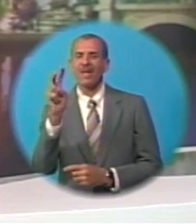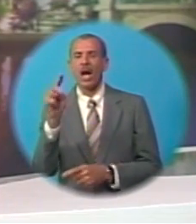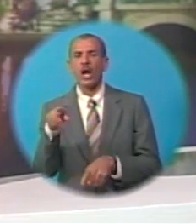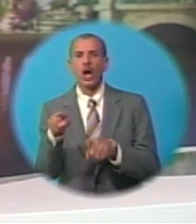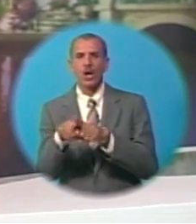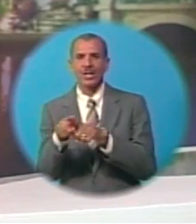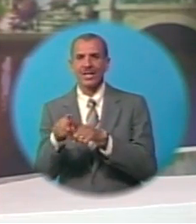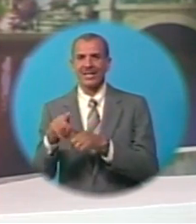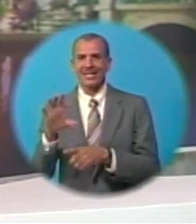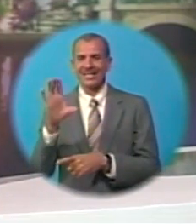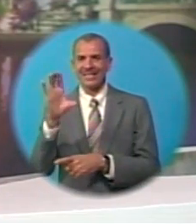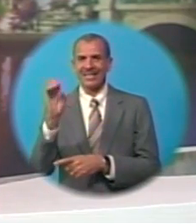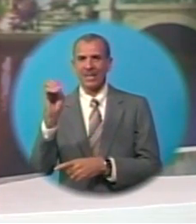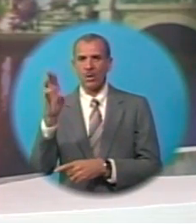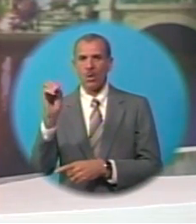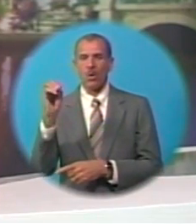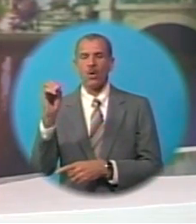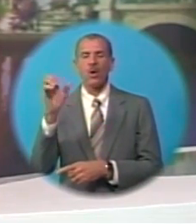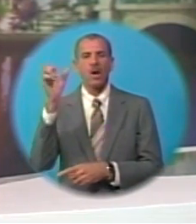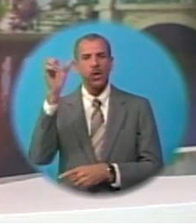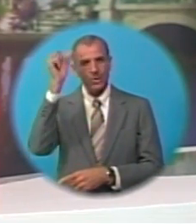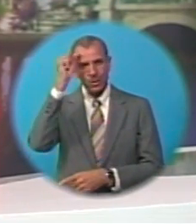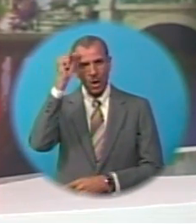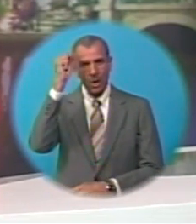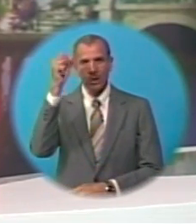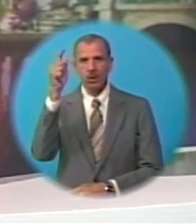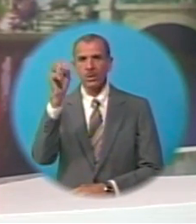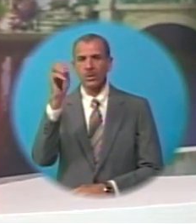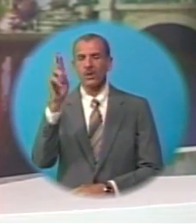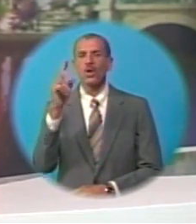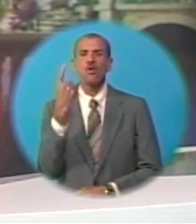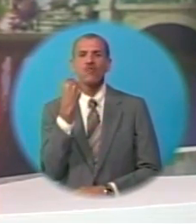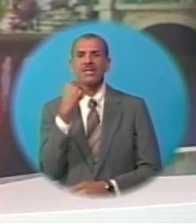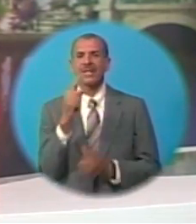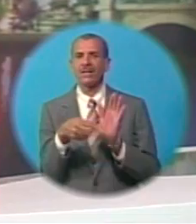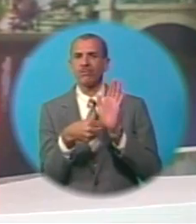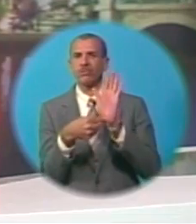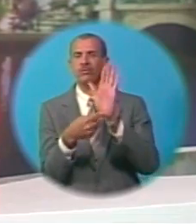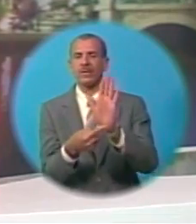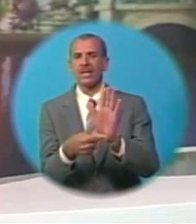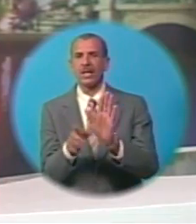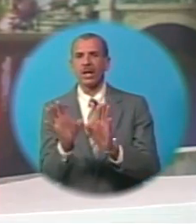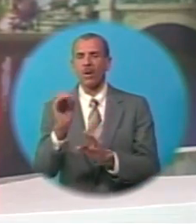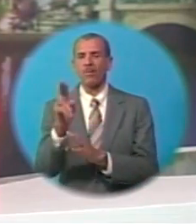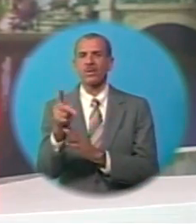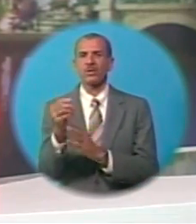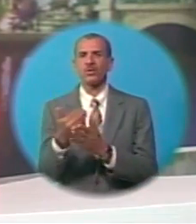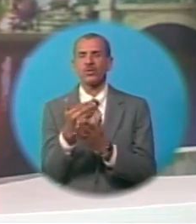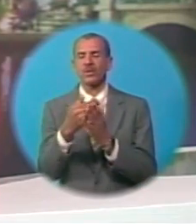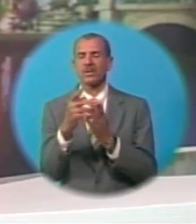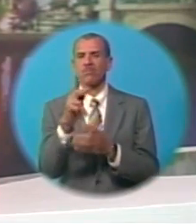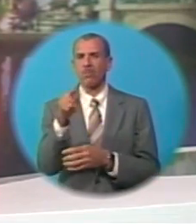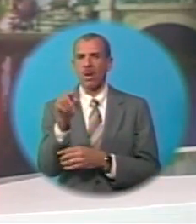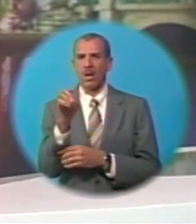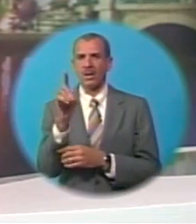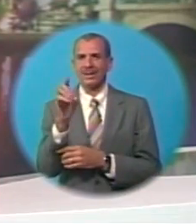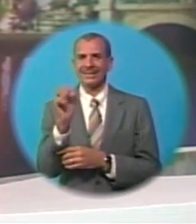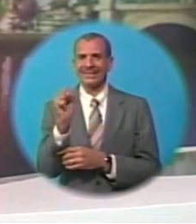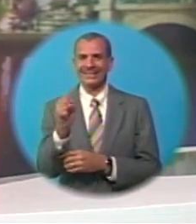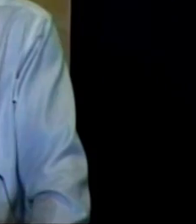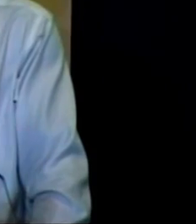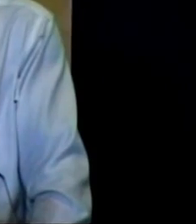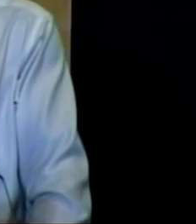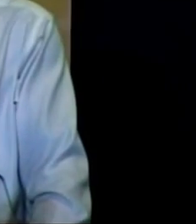according to Chief Executive Officer Sean Tudor. He recently unveiled one of the corporation's newest products.